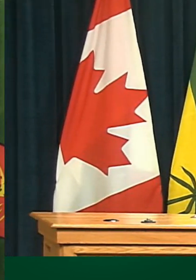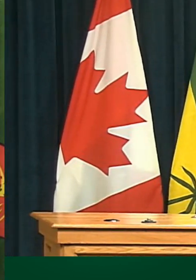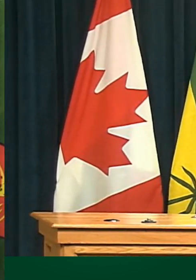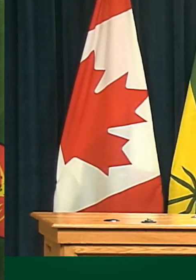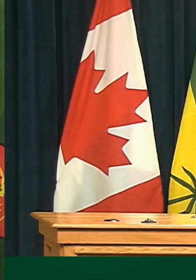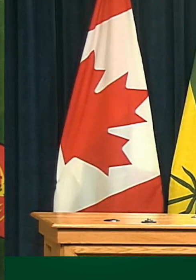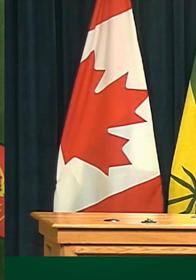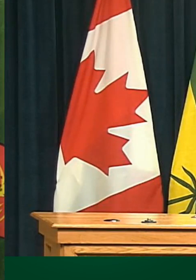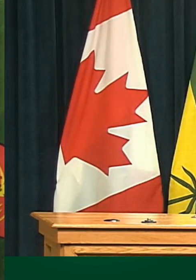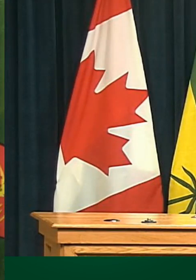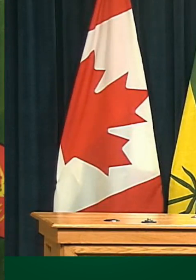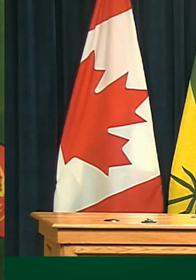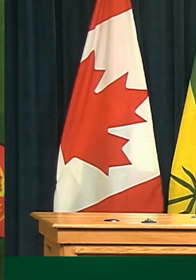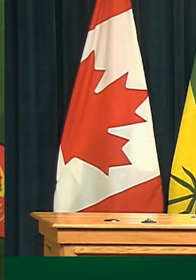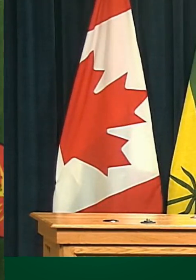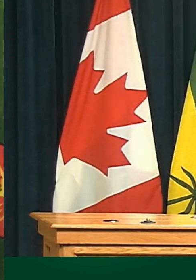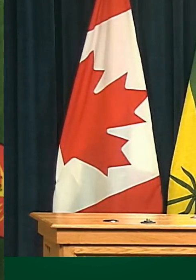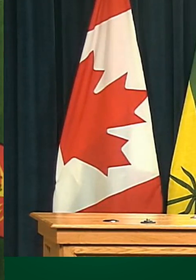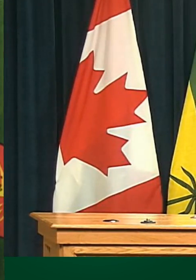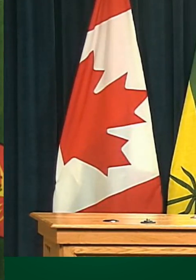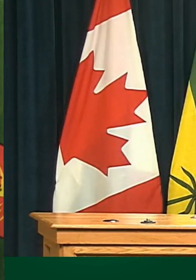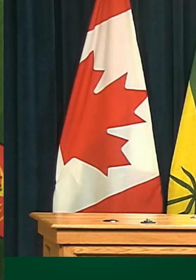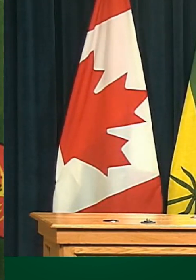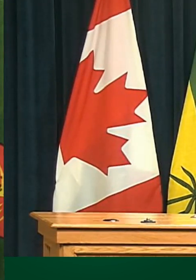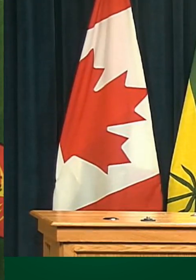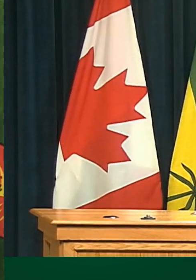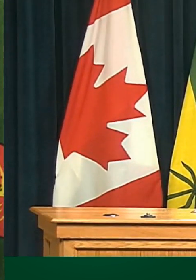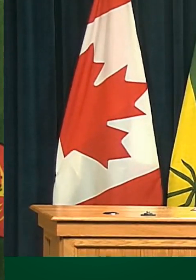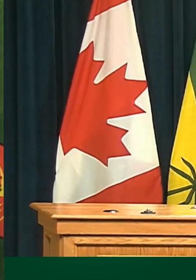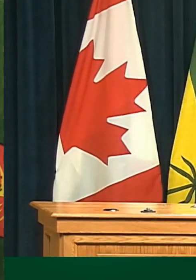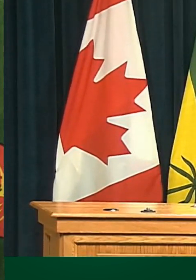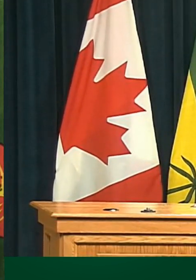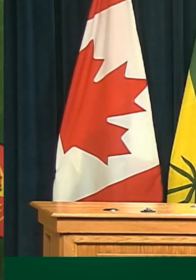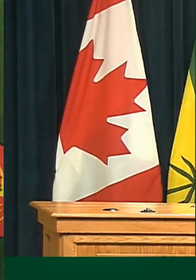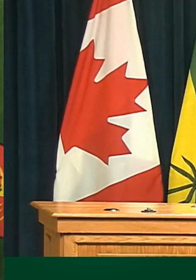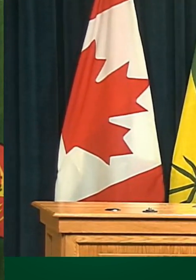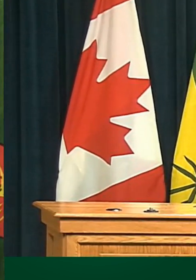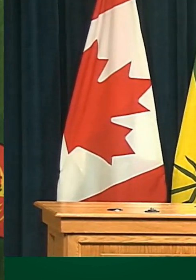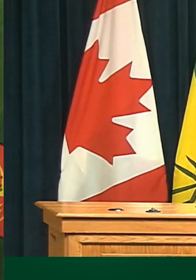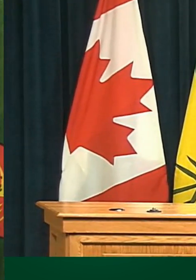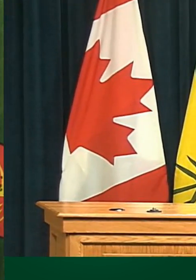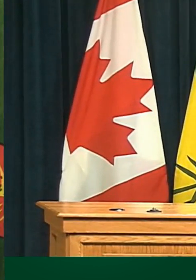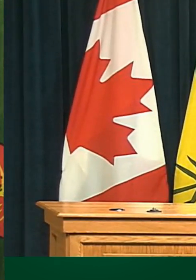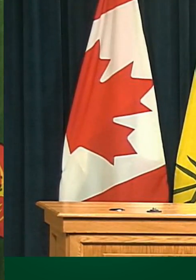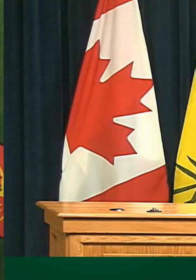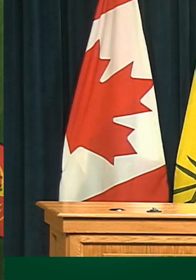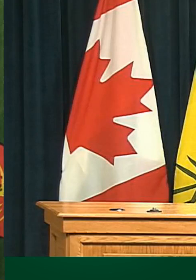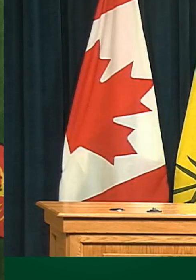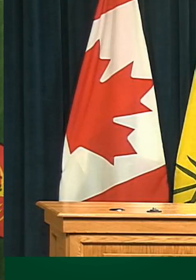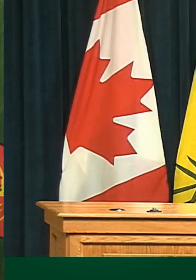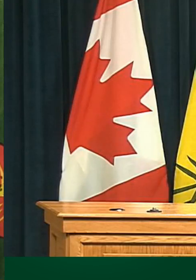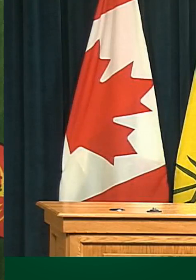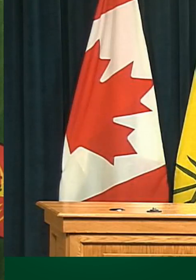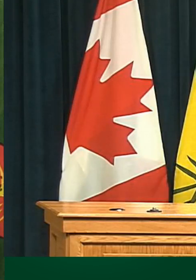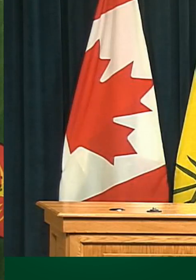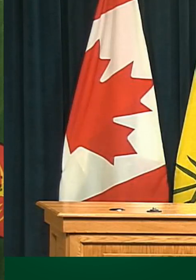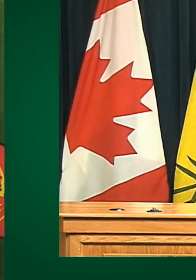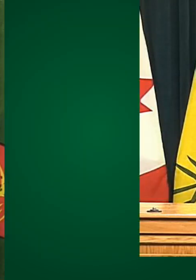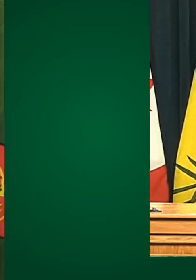the 316 are considered active. 4 more people have recovered, bringing the total number of recoveries to